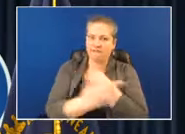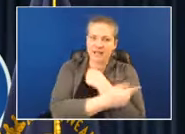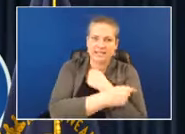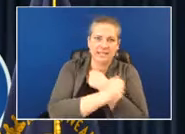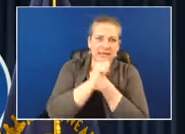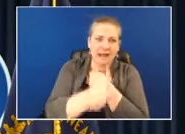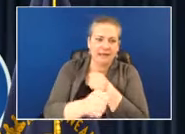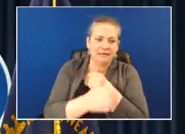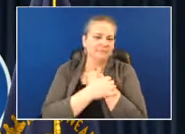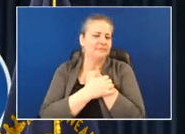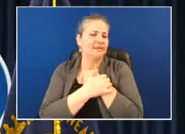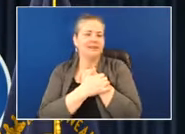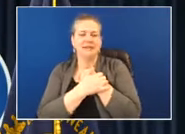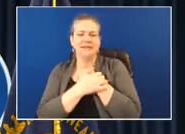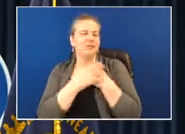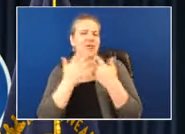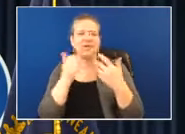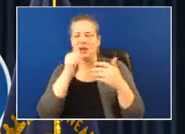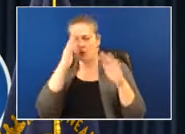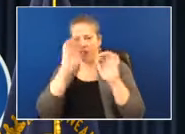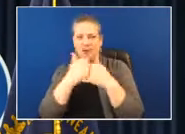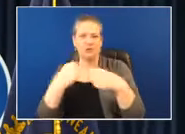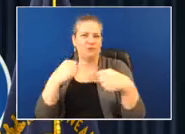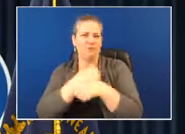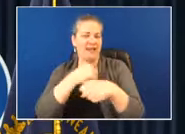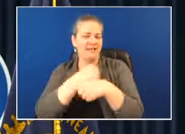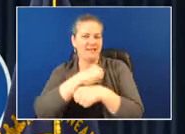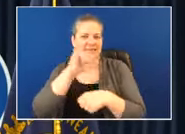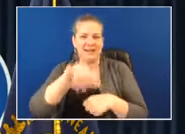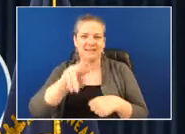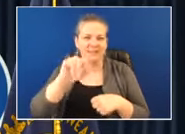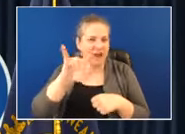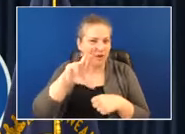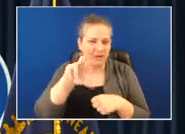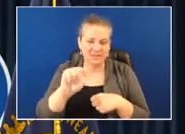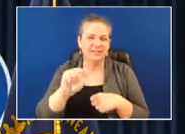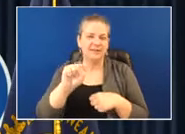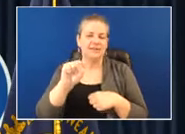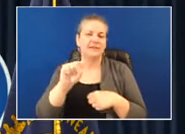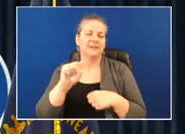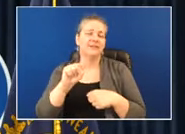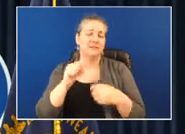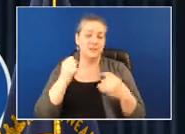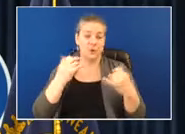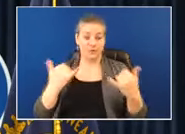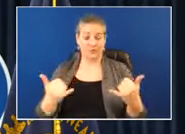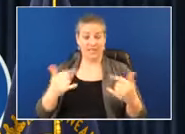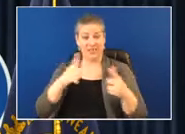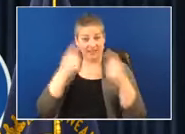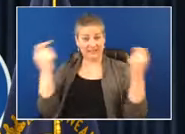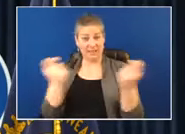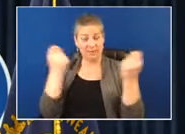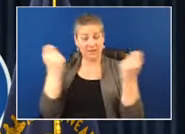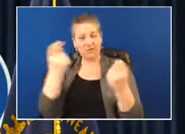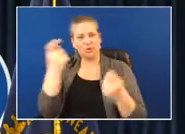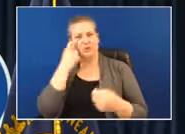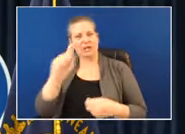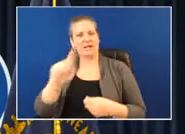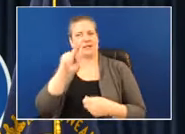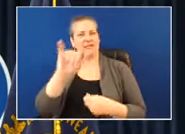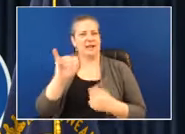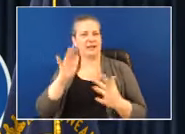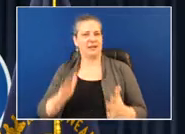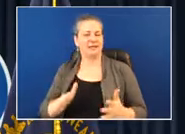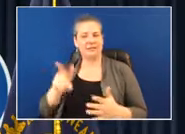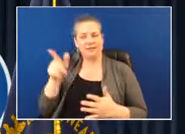knowing exactly how to fight this virus. It was the right decision. So this celebration will recognize Kentuckians